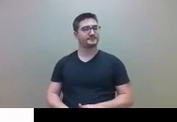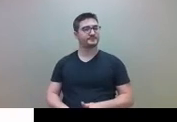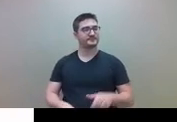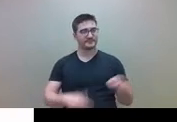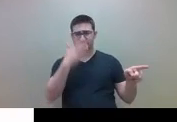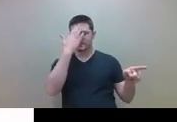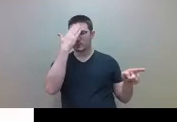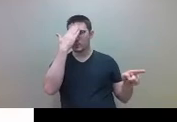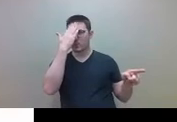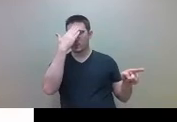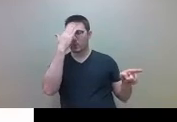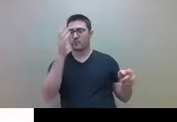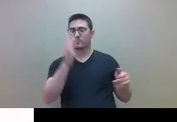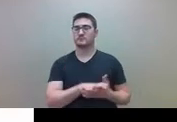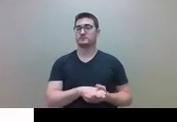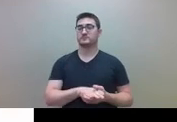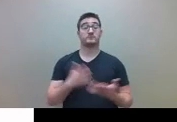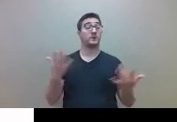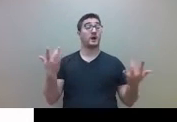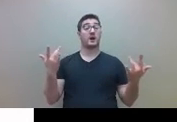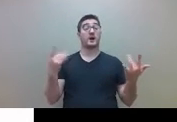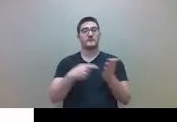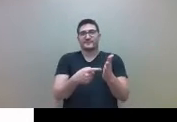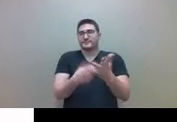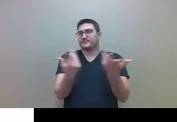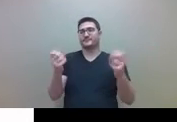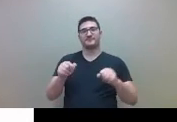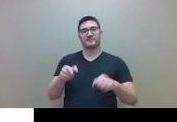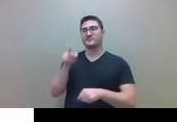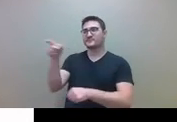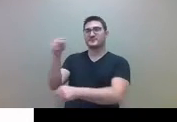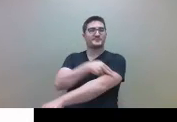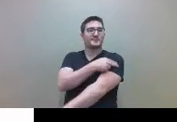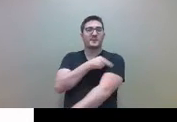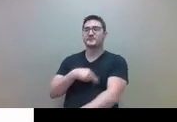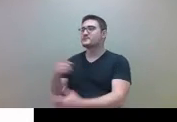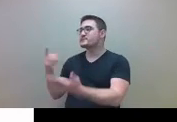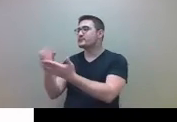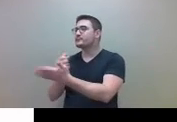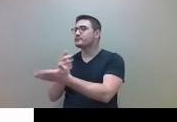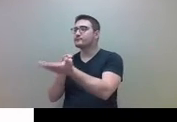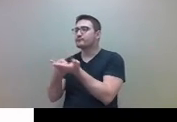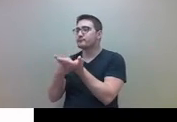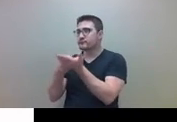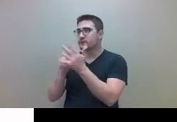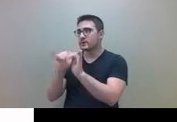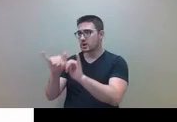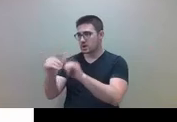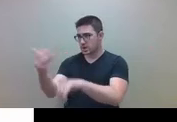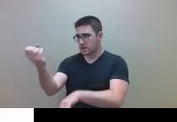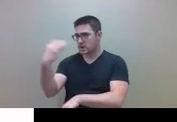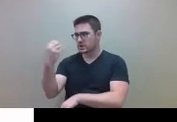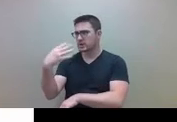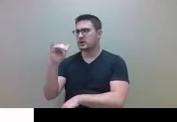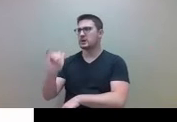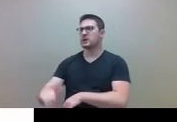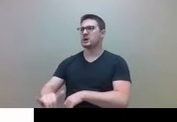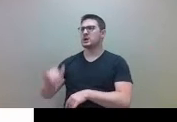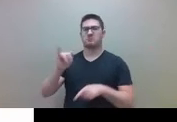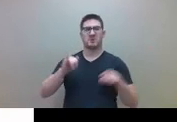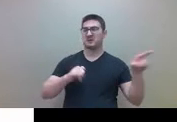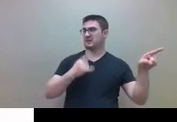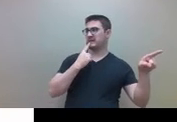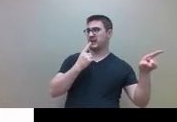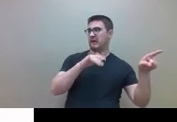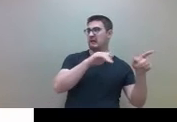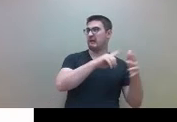told certain things in one institution and then it doesn't quite make sense in the community. So we